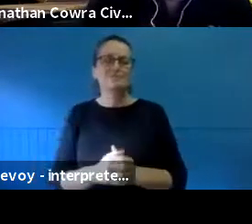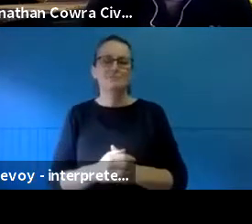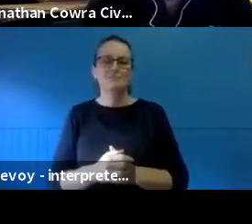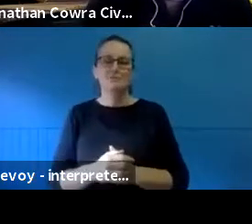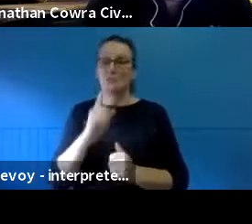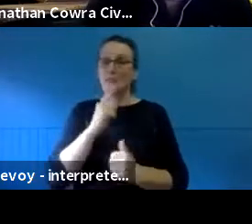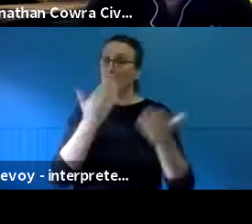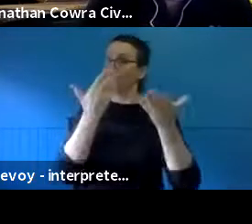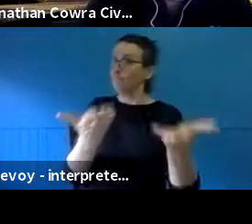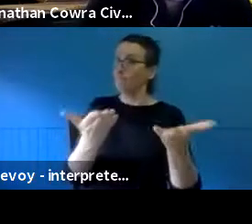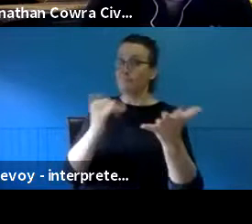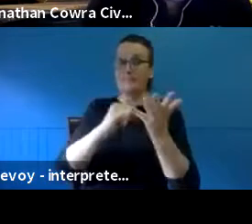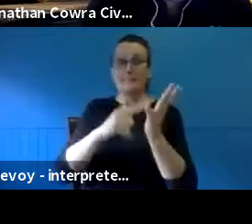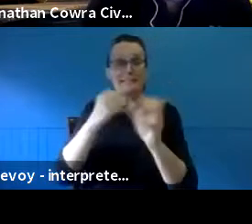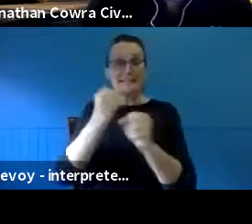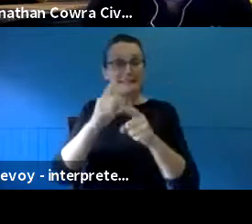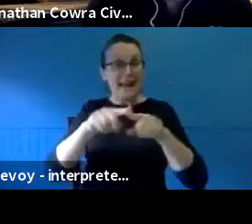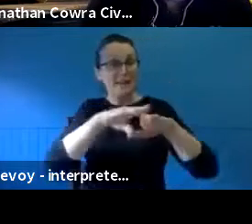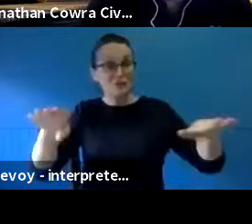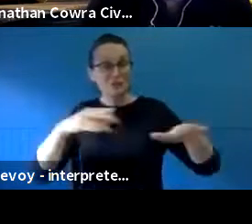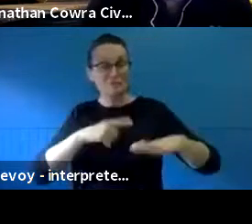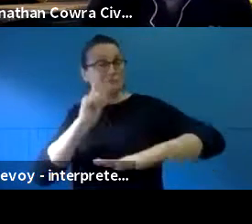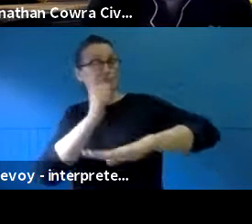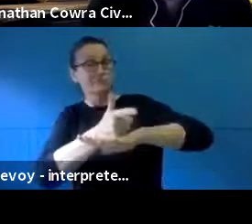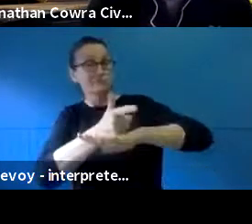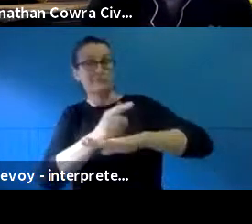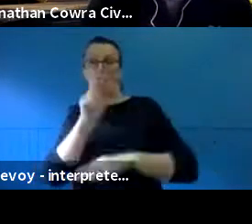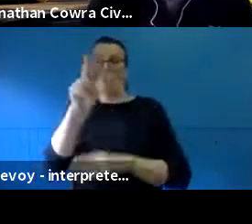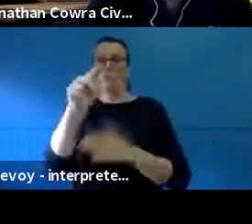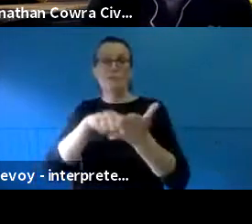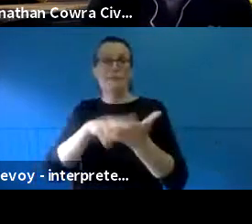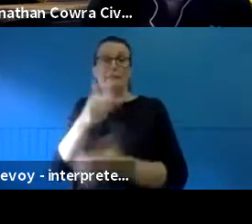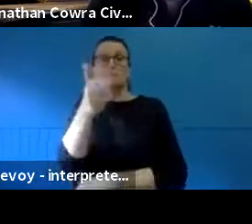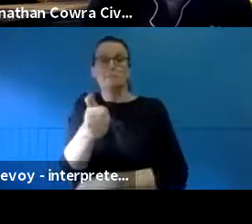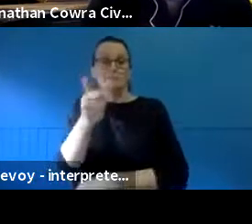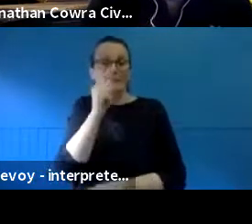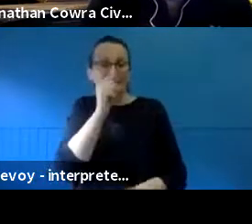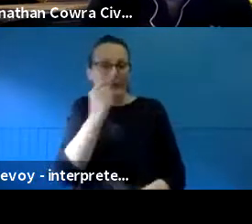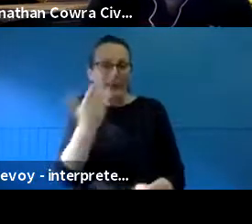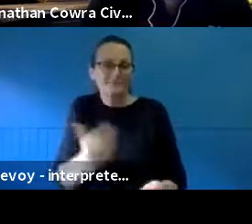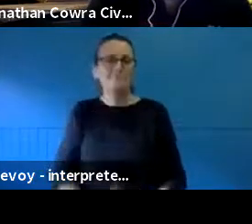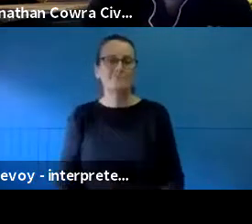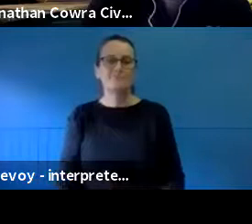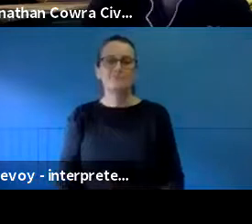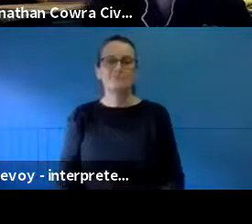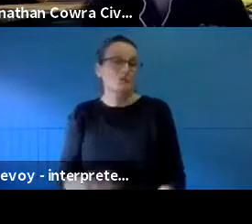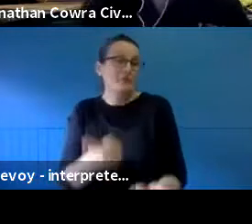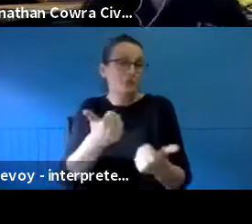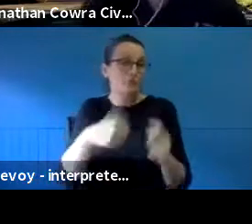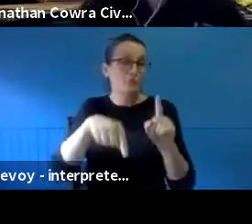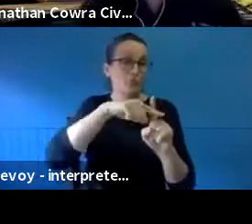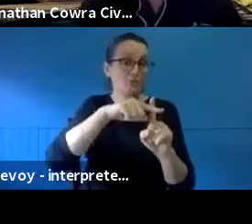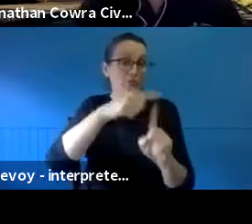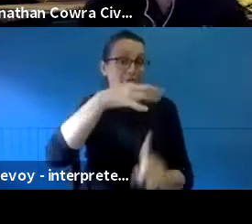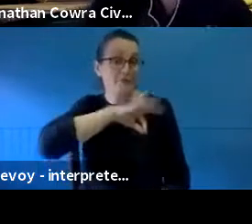the work we present on stage, and now you can watch it through your TV, for example. How we've benefited in that area,